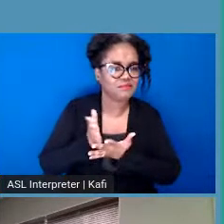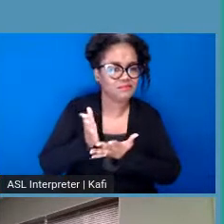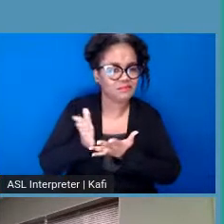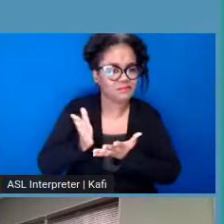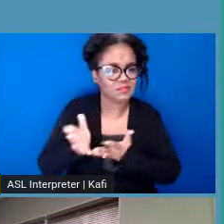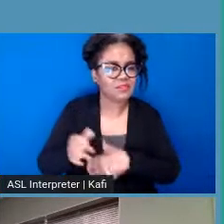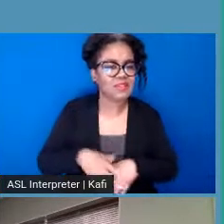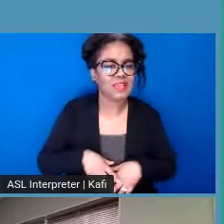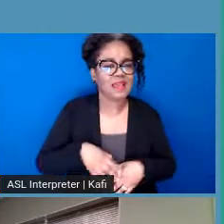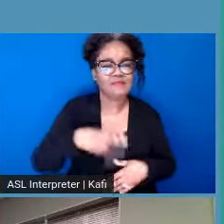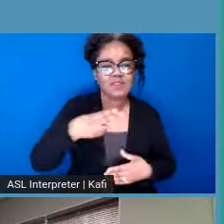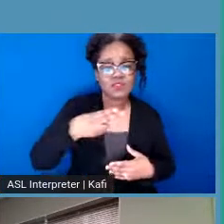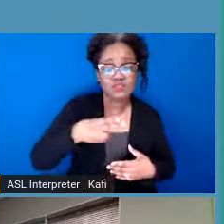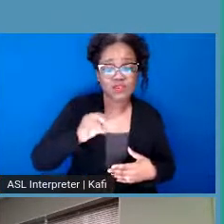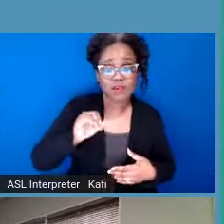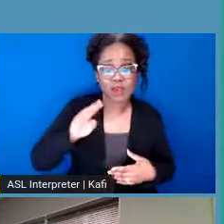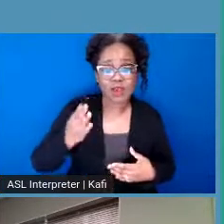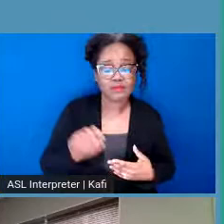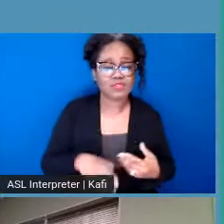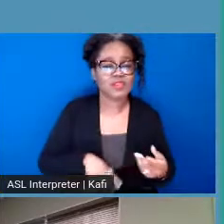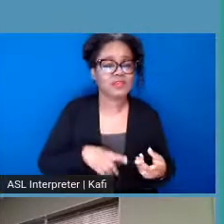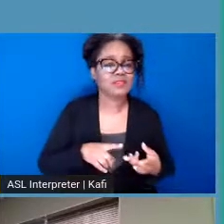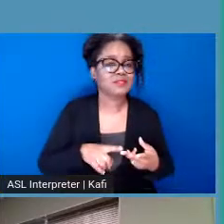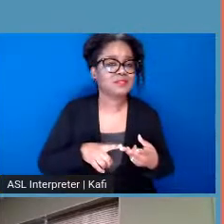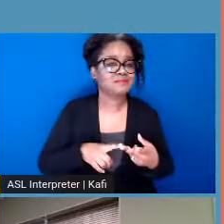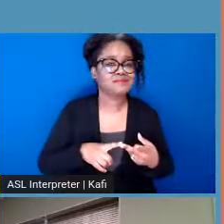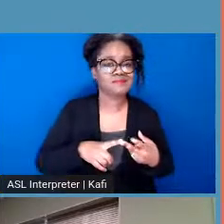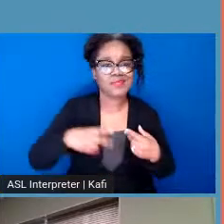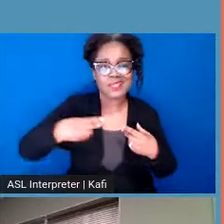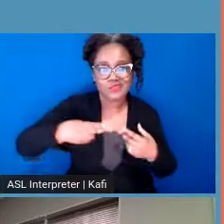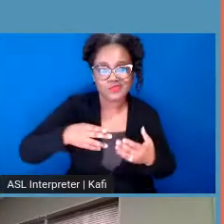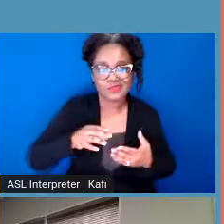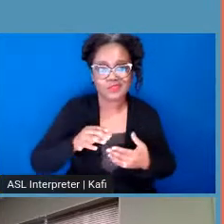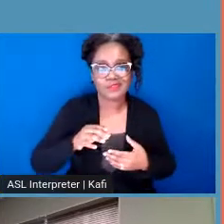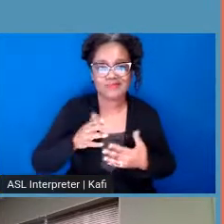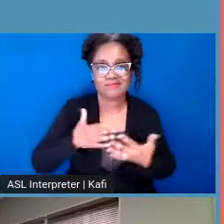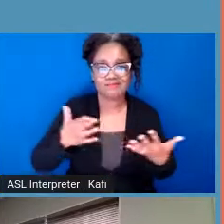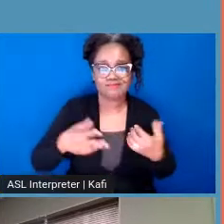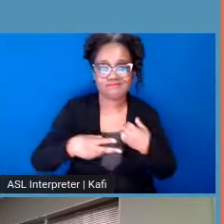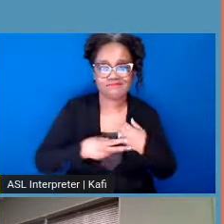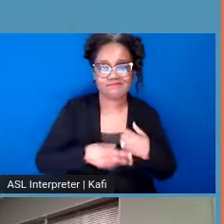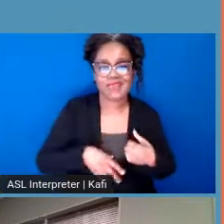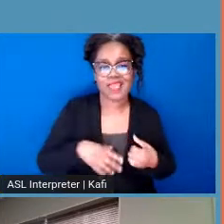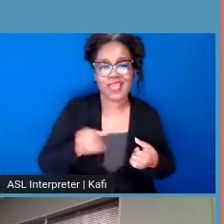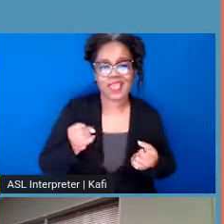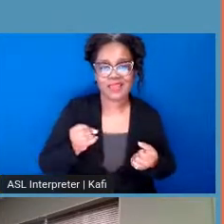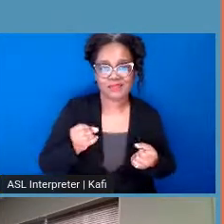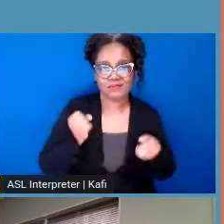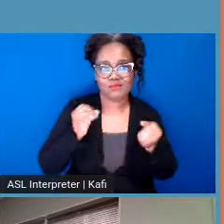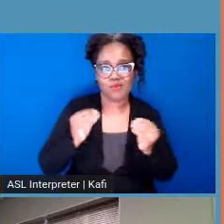historical objects, lots of 2D materials, and I'm going to go on to the next slide because they're all spelled out there.